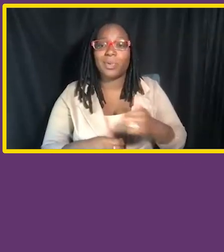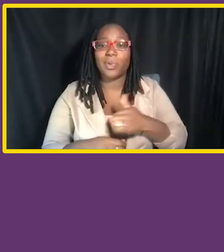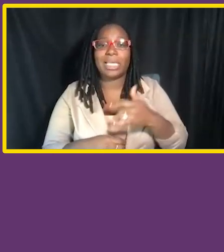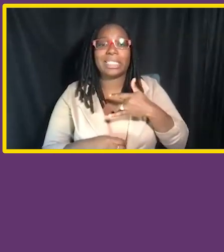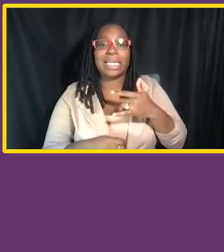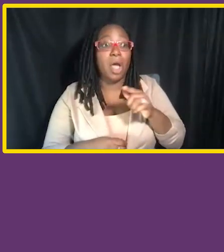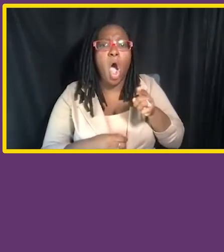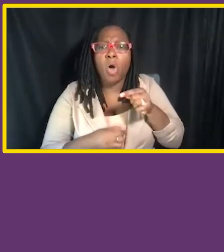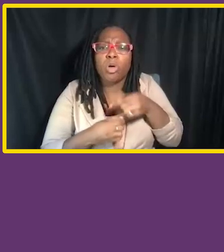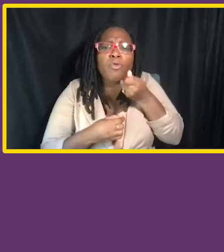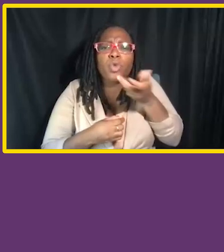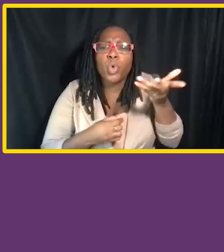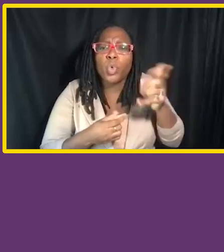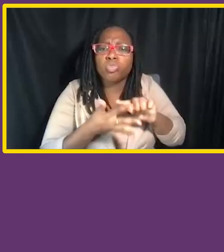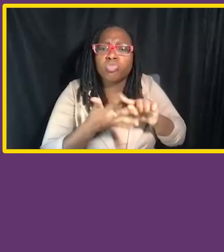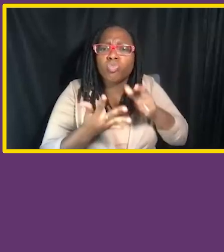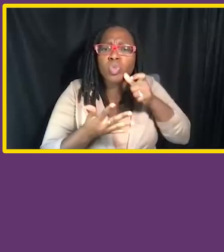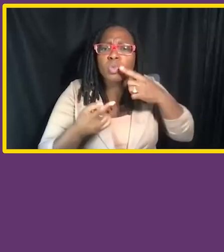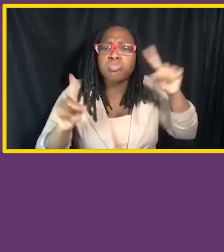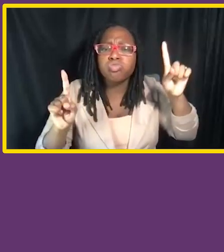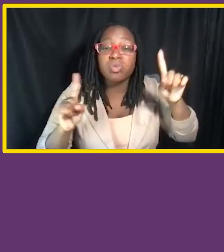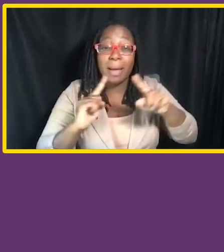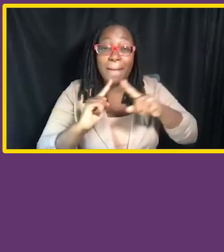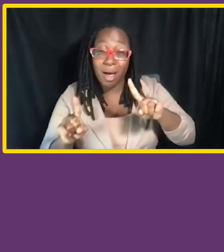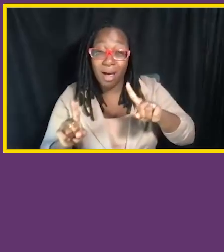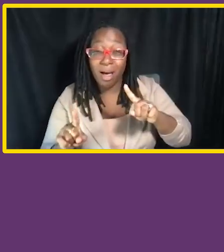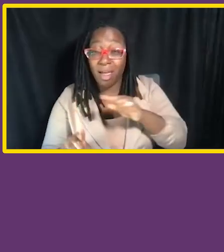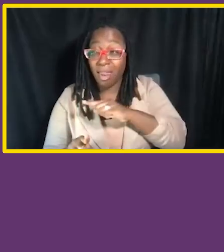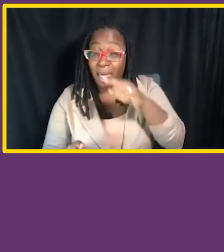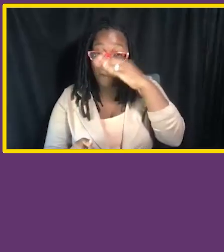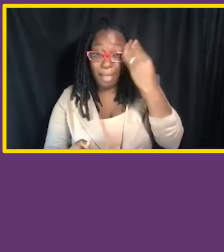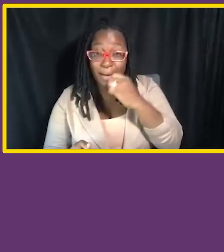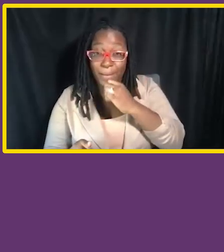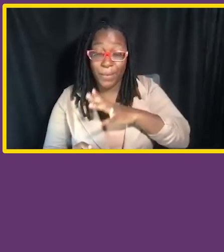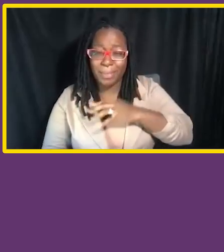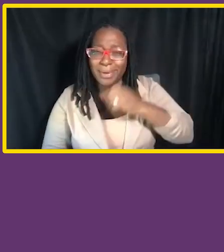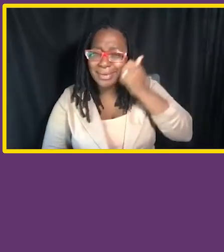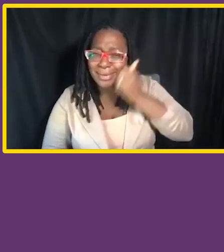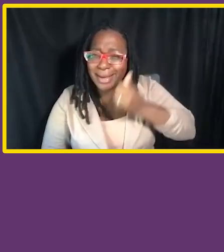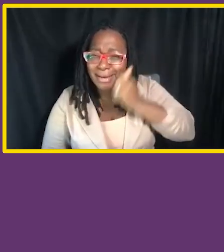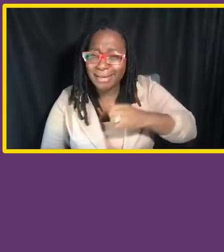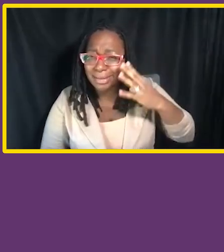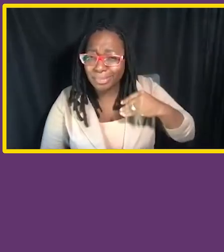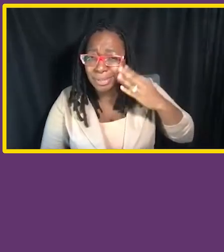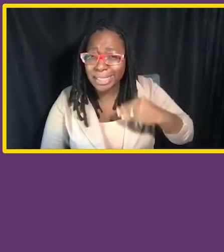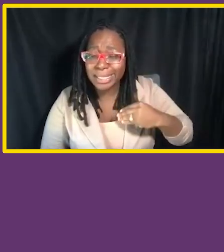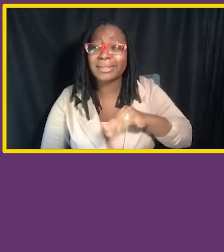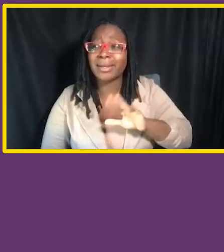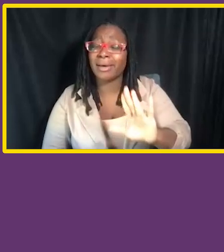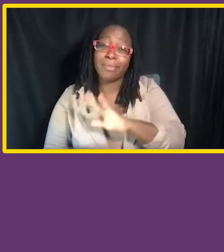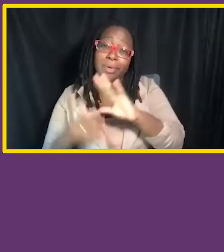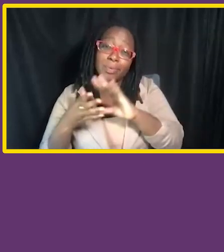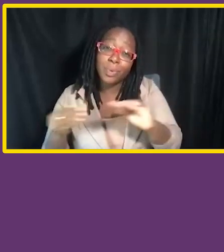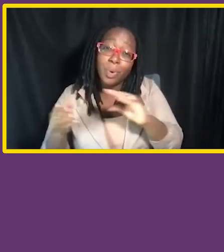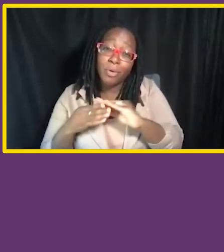examples, but the daily experience that I believe, and from what, the stories that have been shared and what